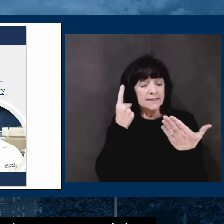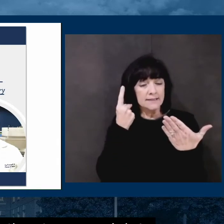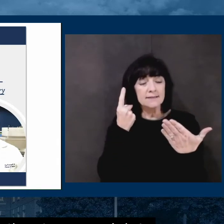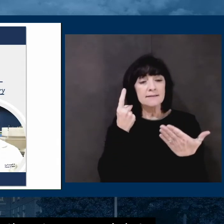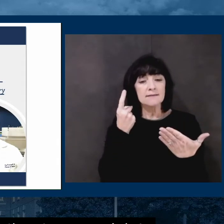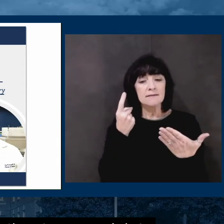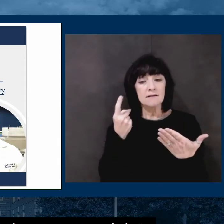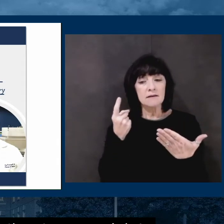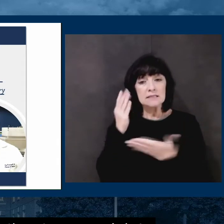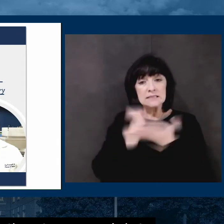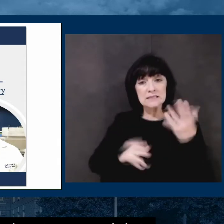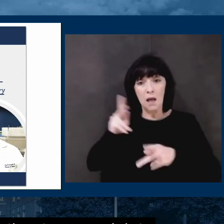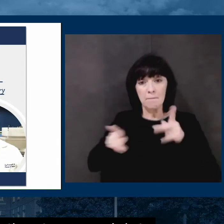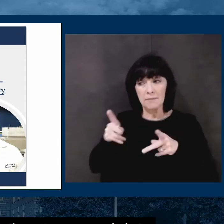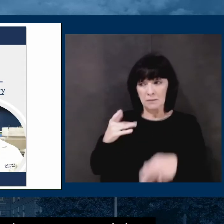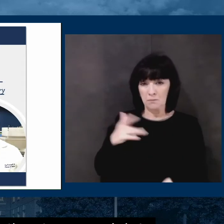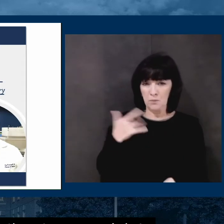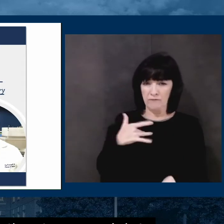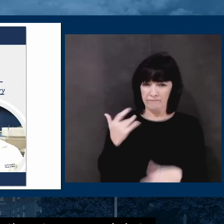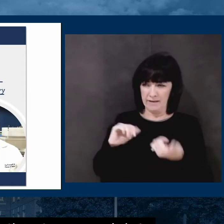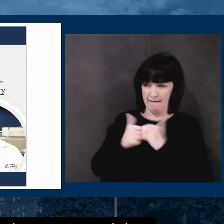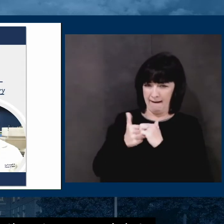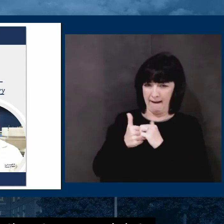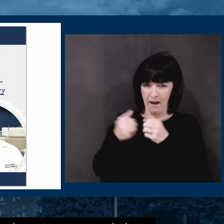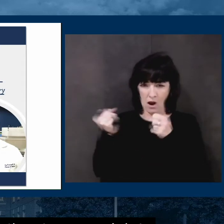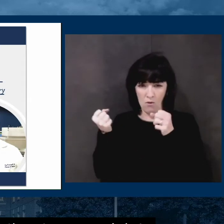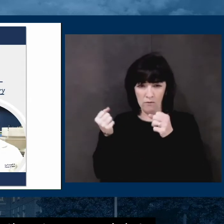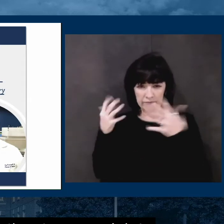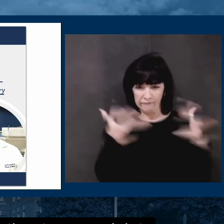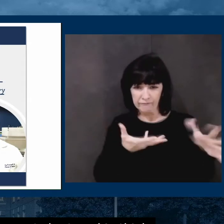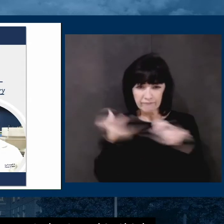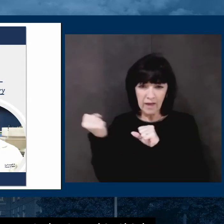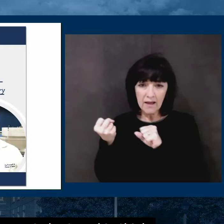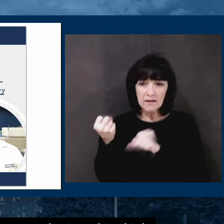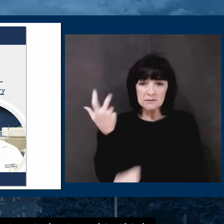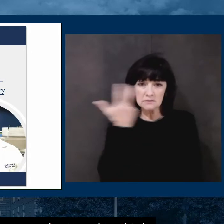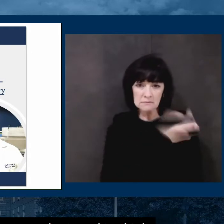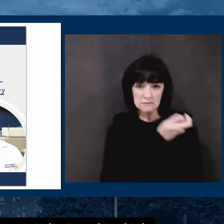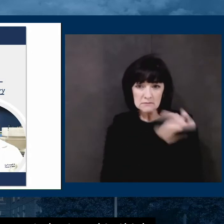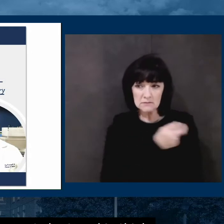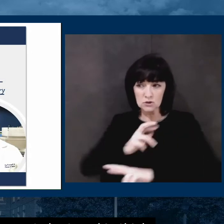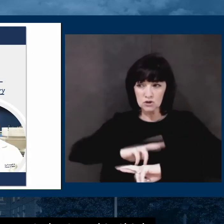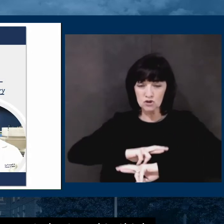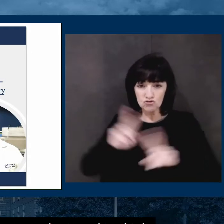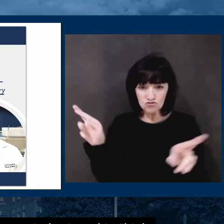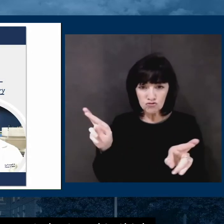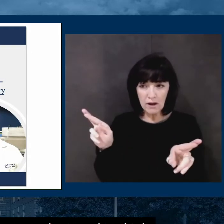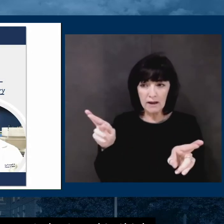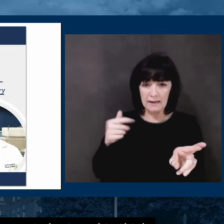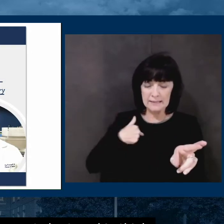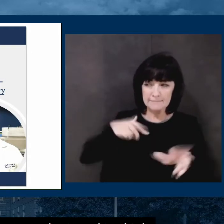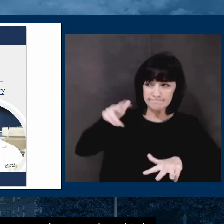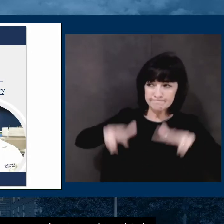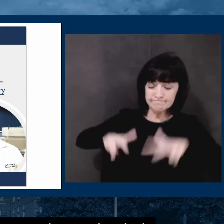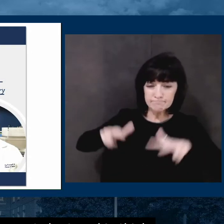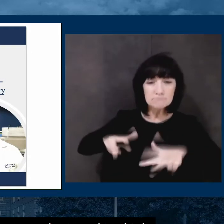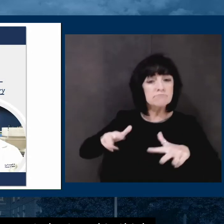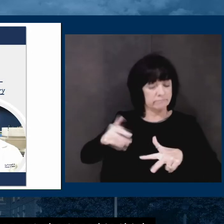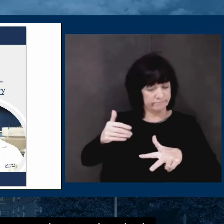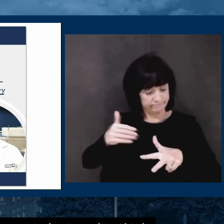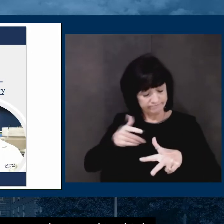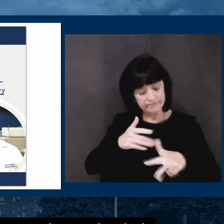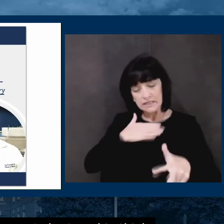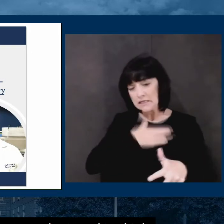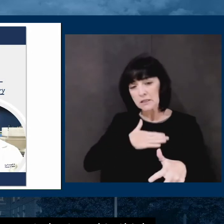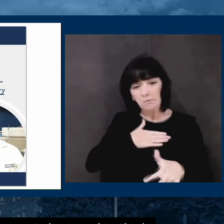way. And I want people to feel confident regarding the vaccine safety. And again, rethink about whether you want to get vaccinated or not. But please don't let